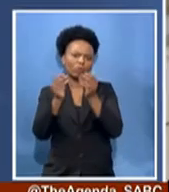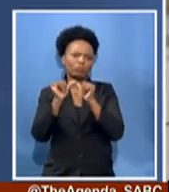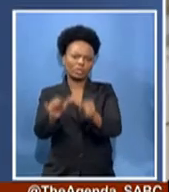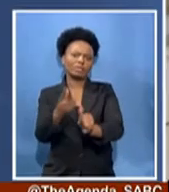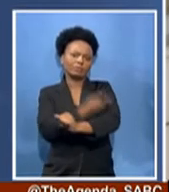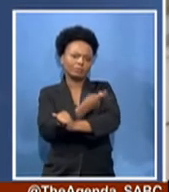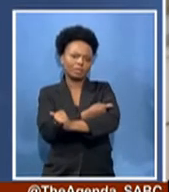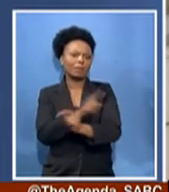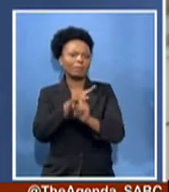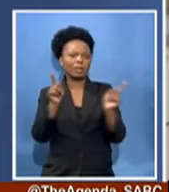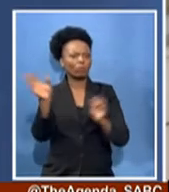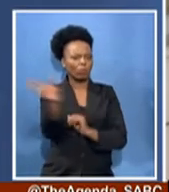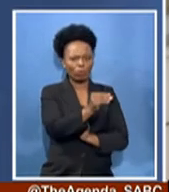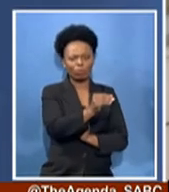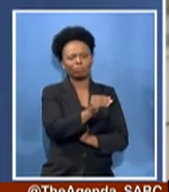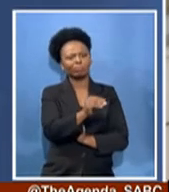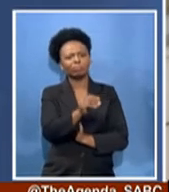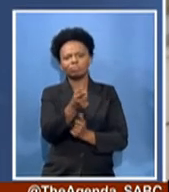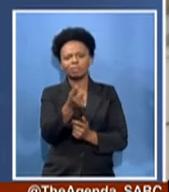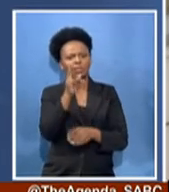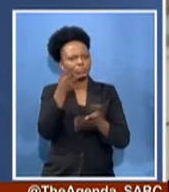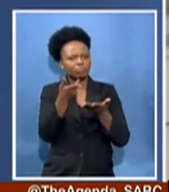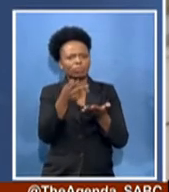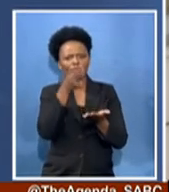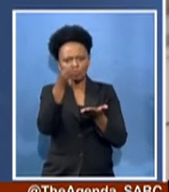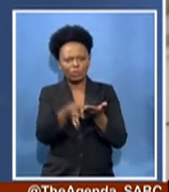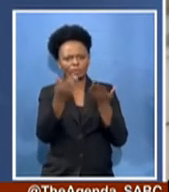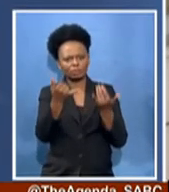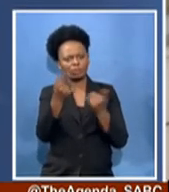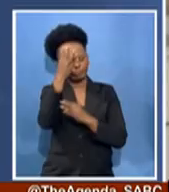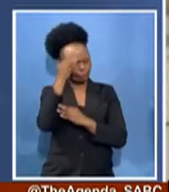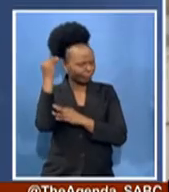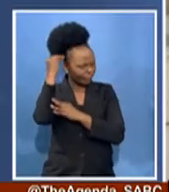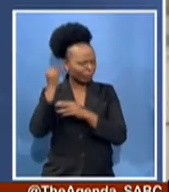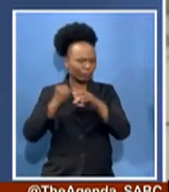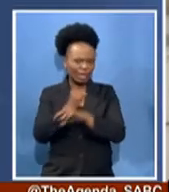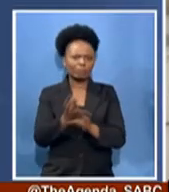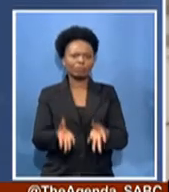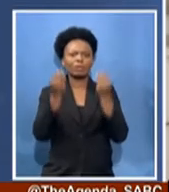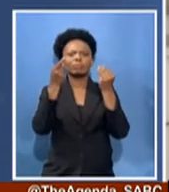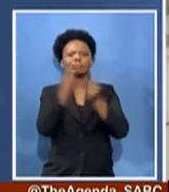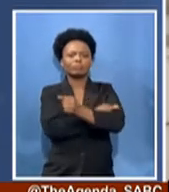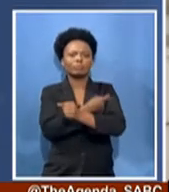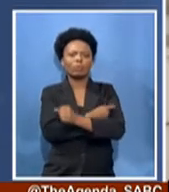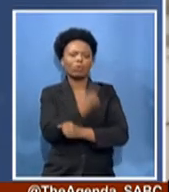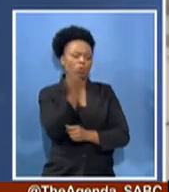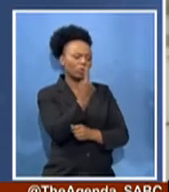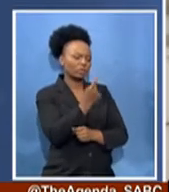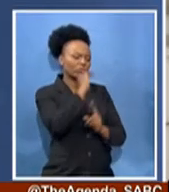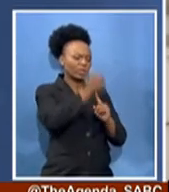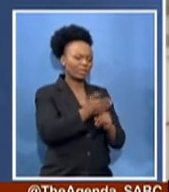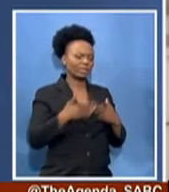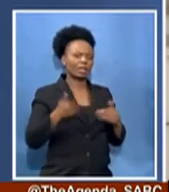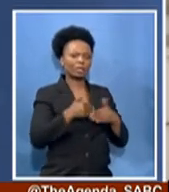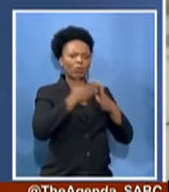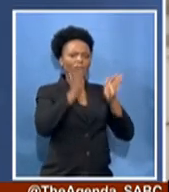everyone recognizes that it's very, very urgent that we get going, not only because we want to protect healthcare workers as quickly as possible, but